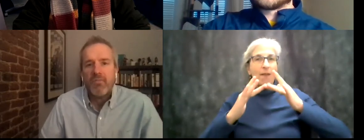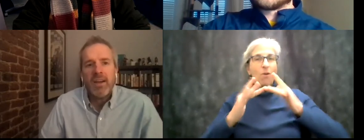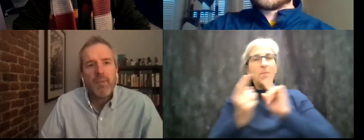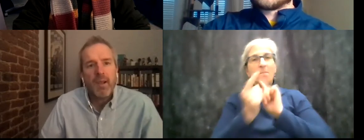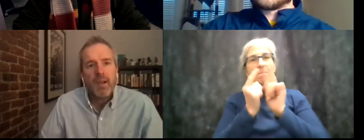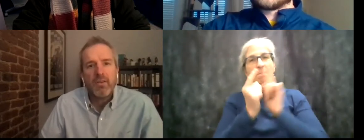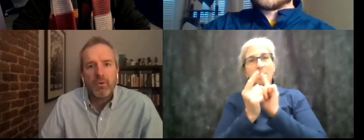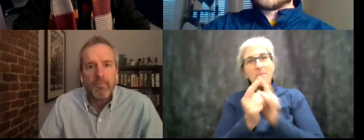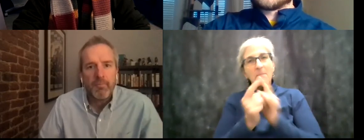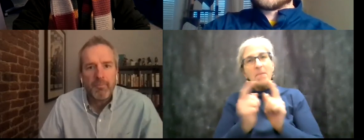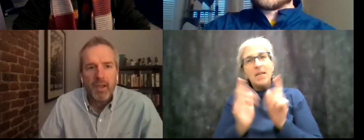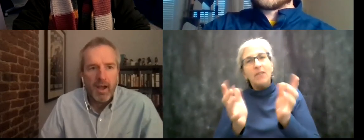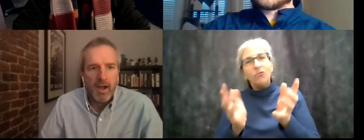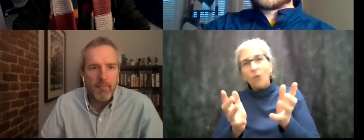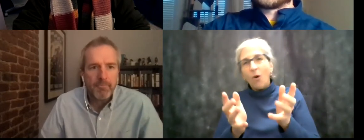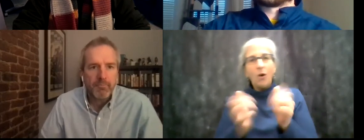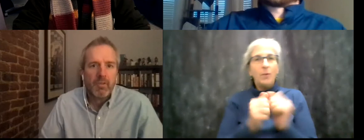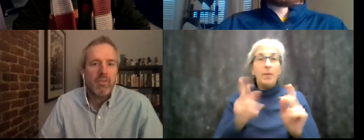would say find a mentor.